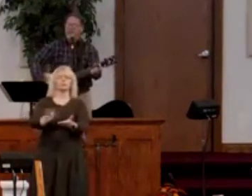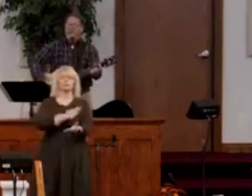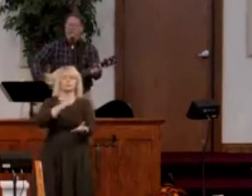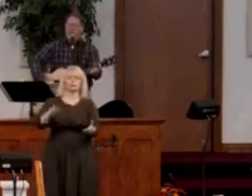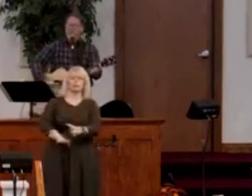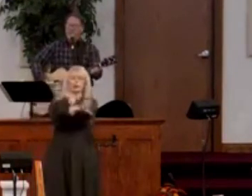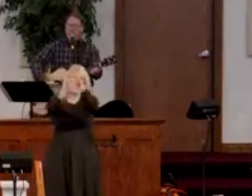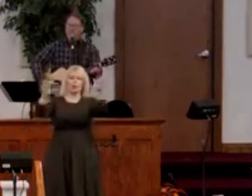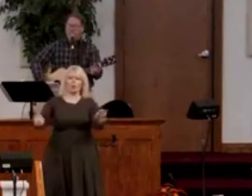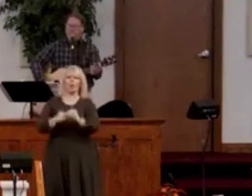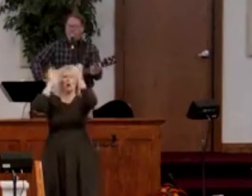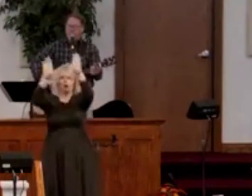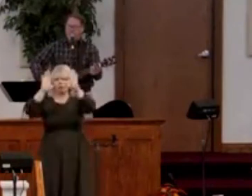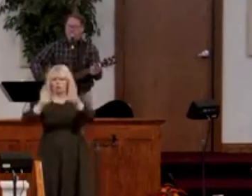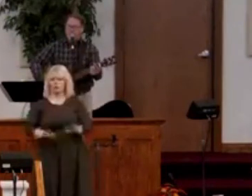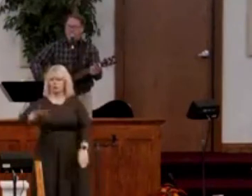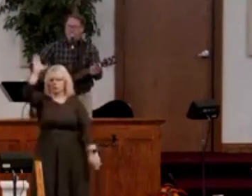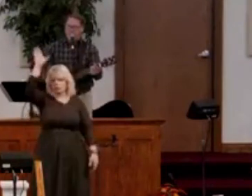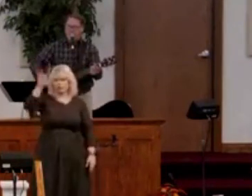Oh, the